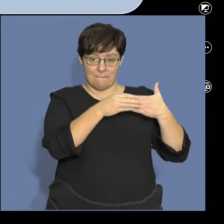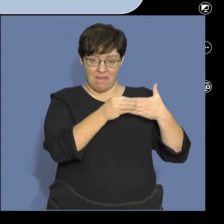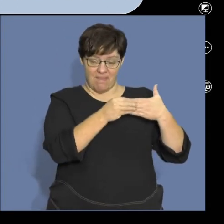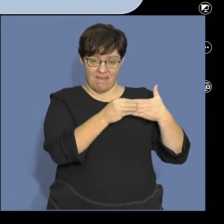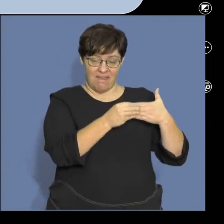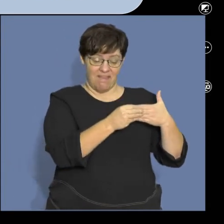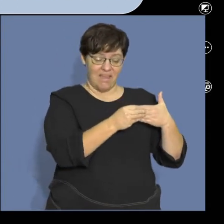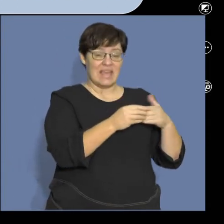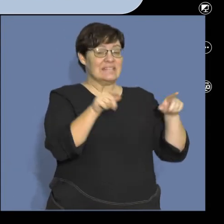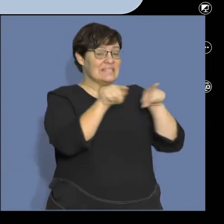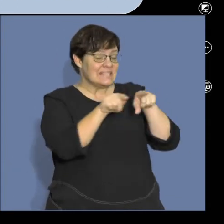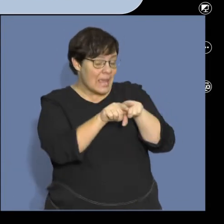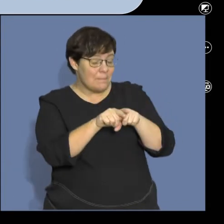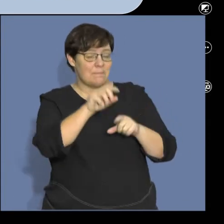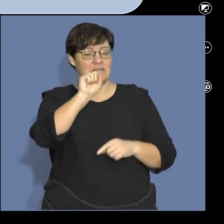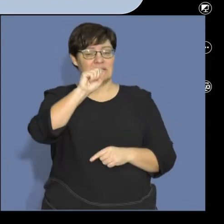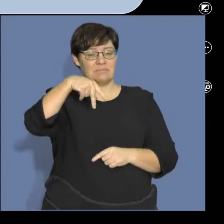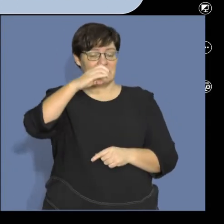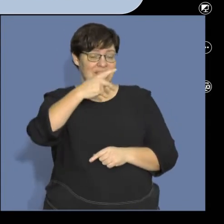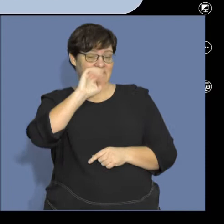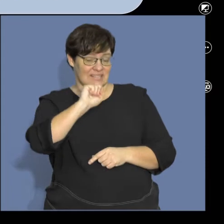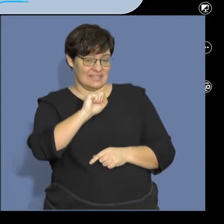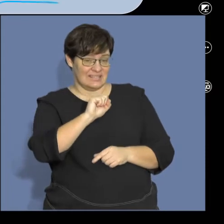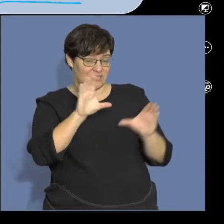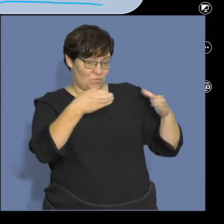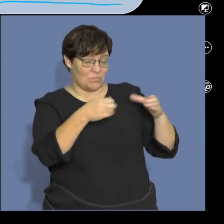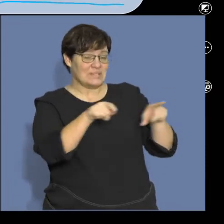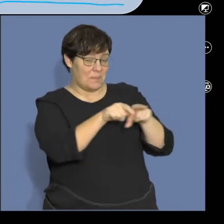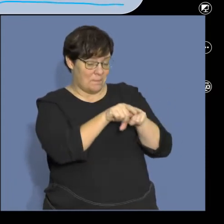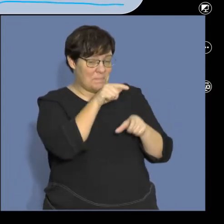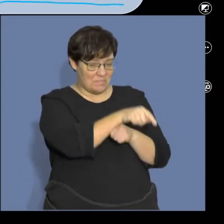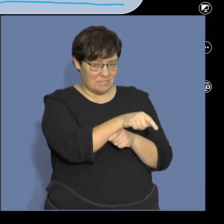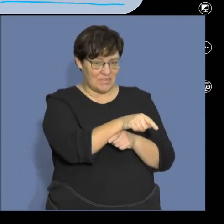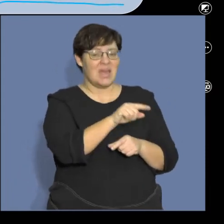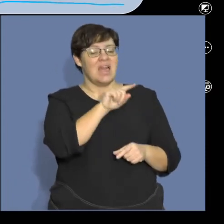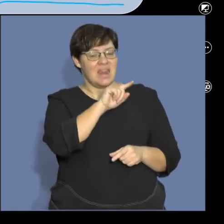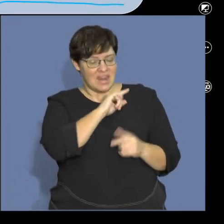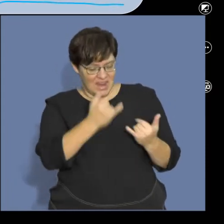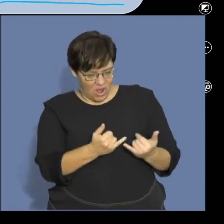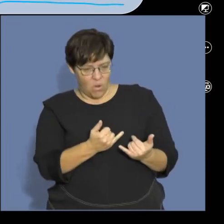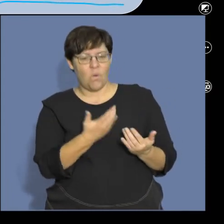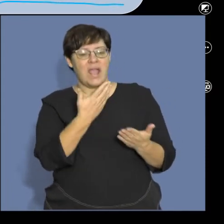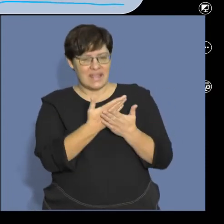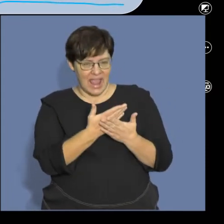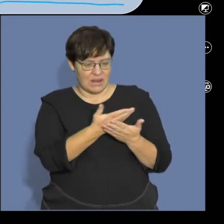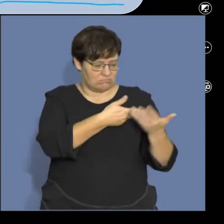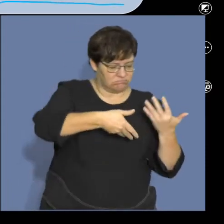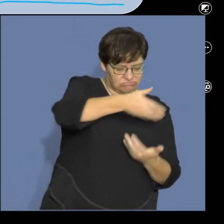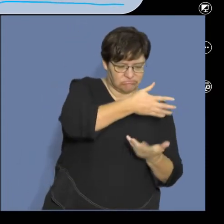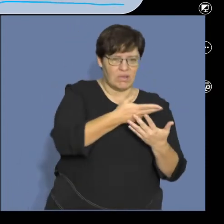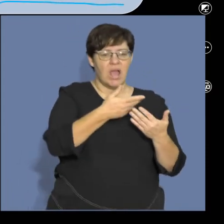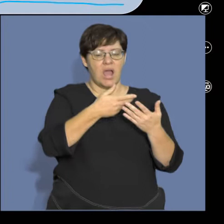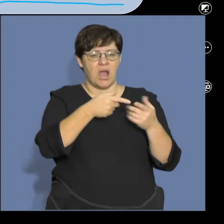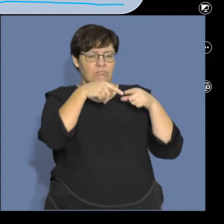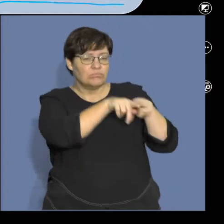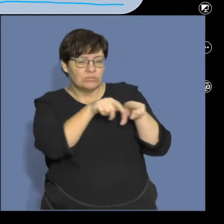the same species. We know because they're the same species, they have the potential to interbreed, but here